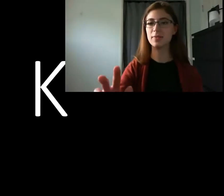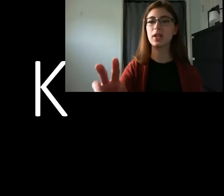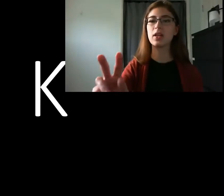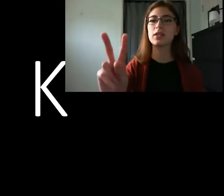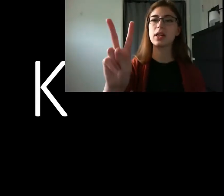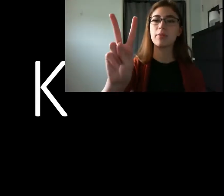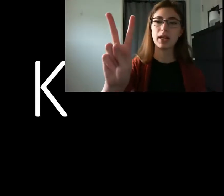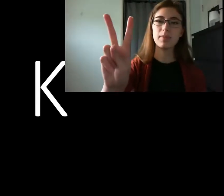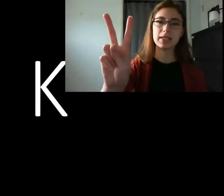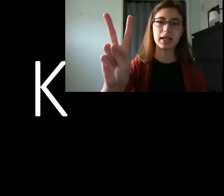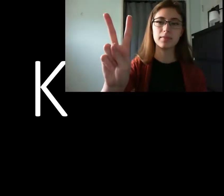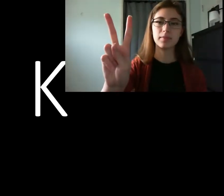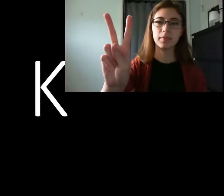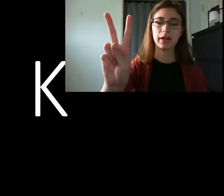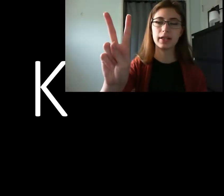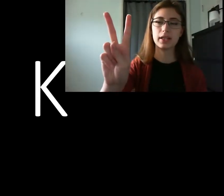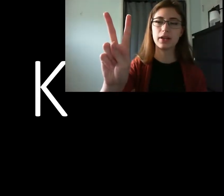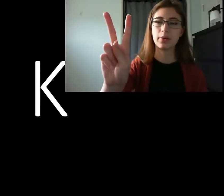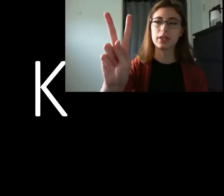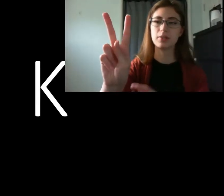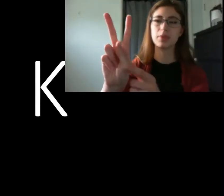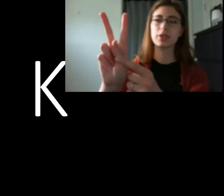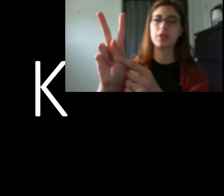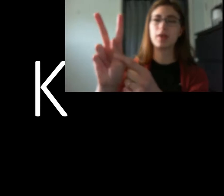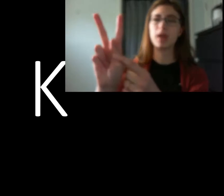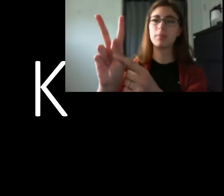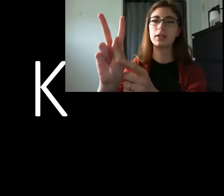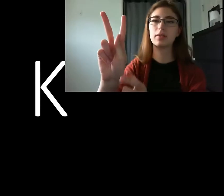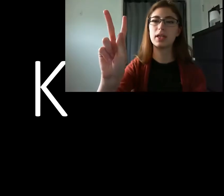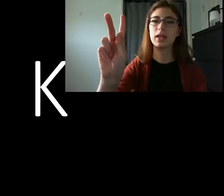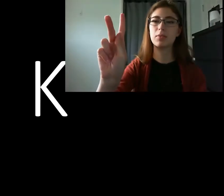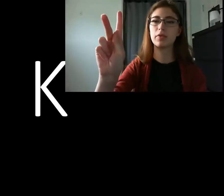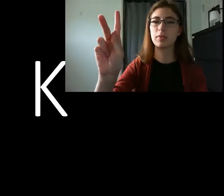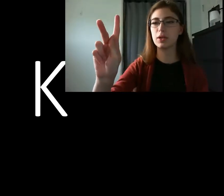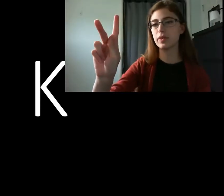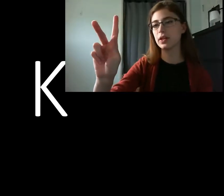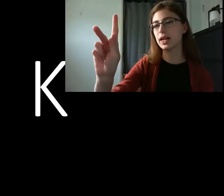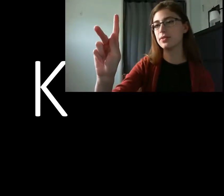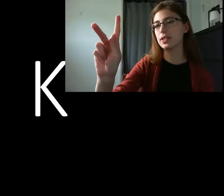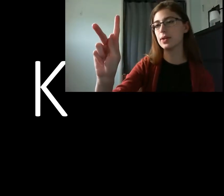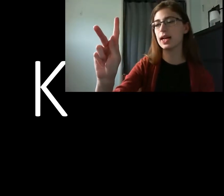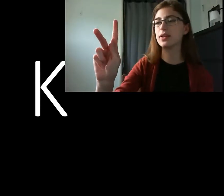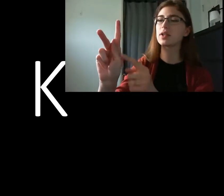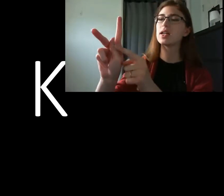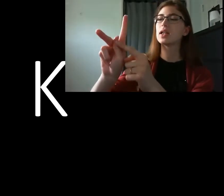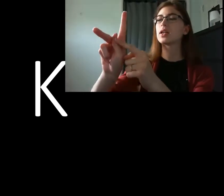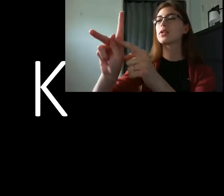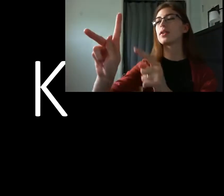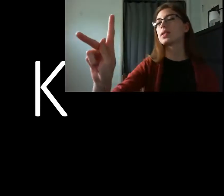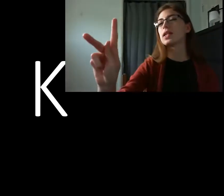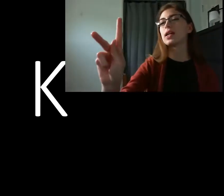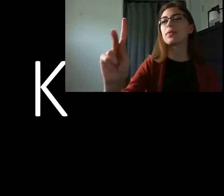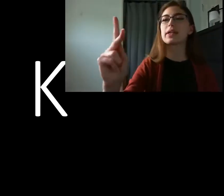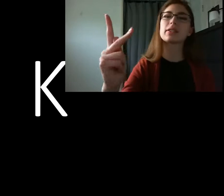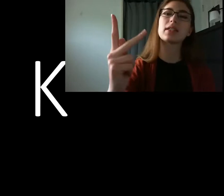Okay, so make a peace sign, and then you're going to put your thumb up a little bit and move your middle finger down, so it kind of, your